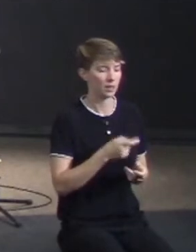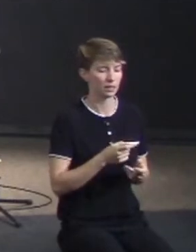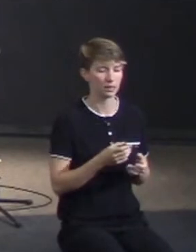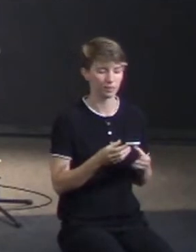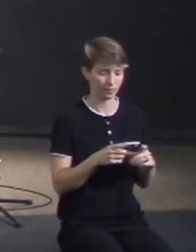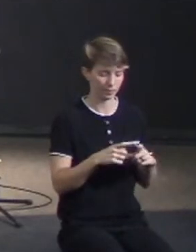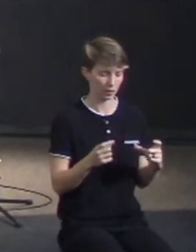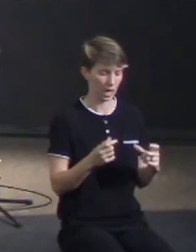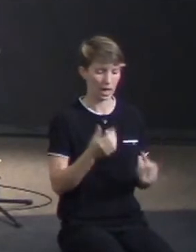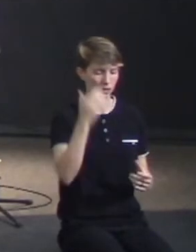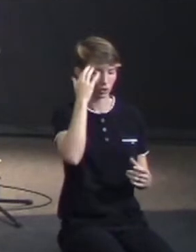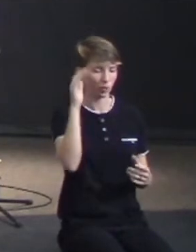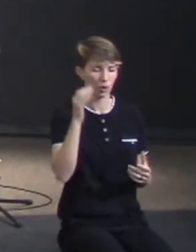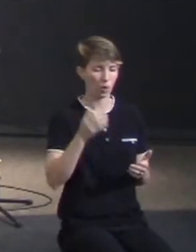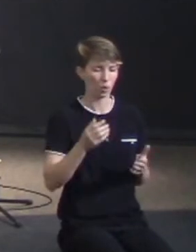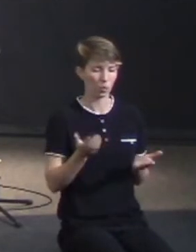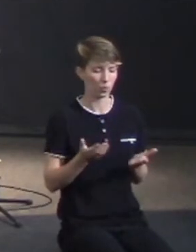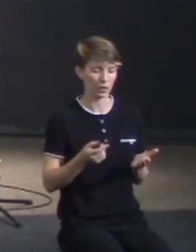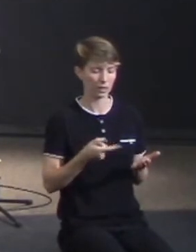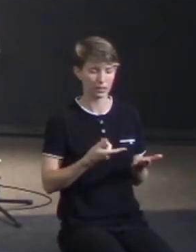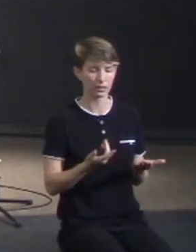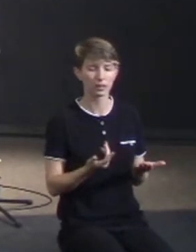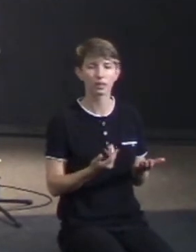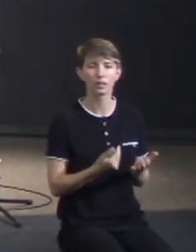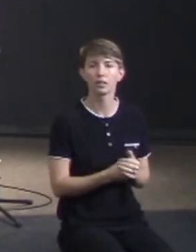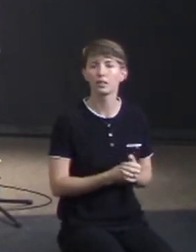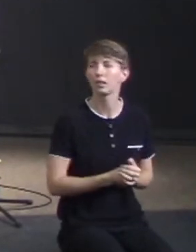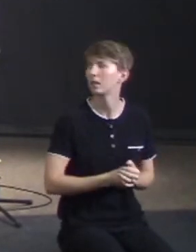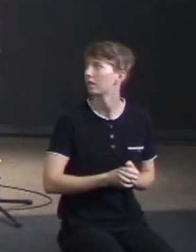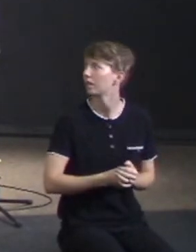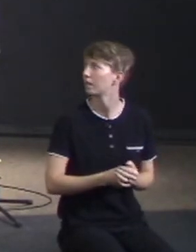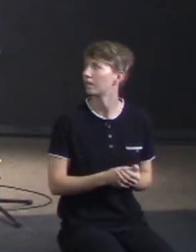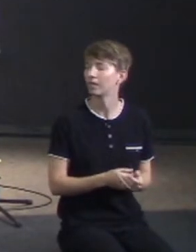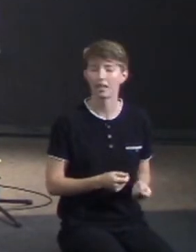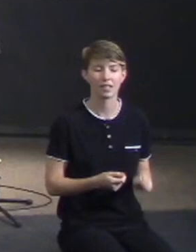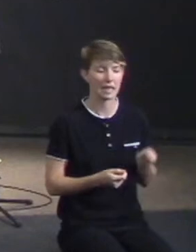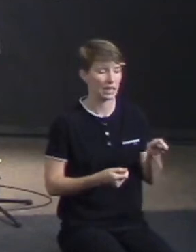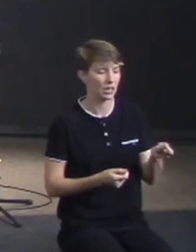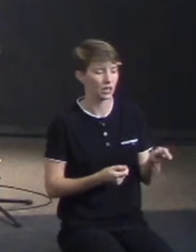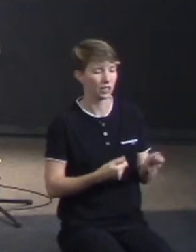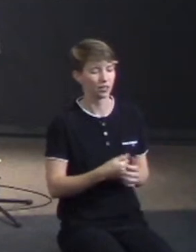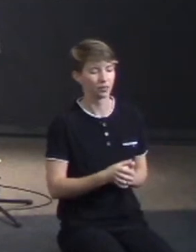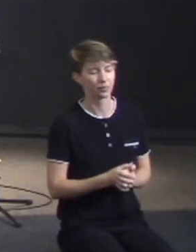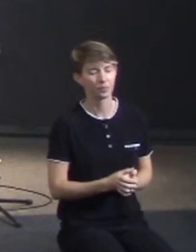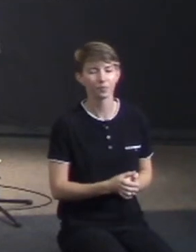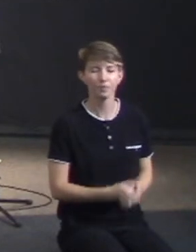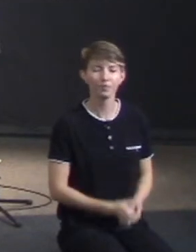felt like, you know, a drug mule. Here.